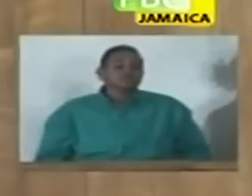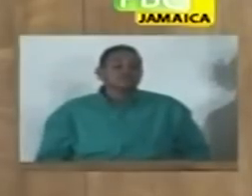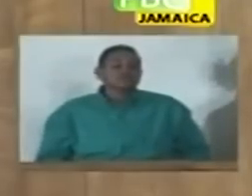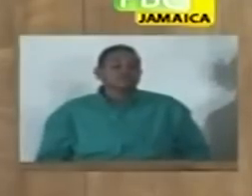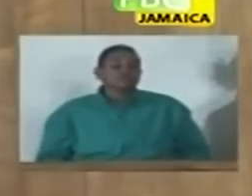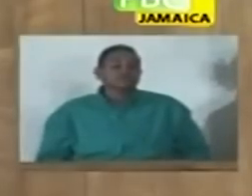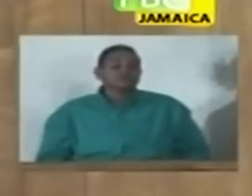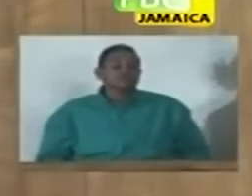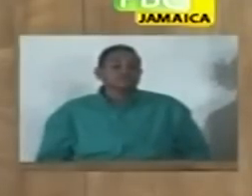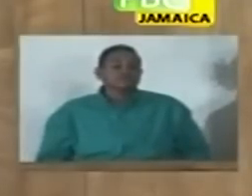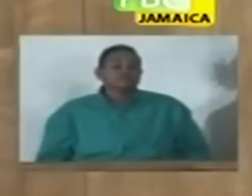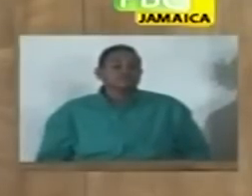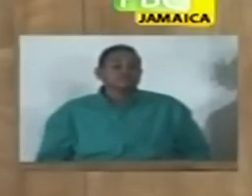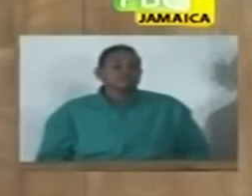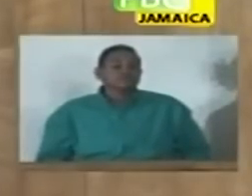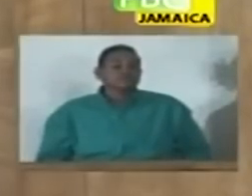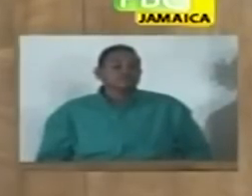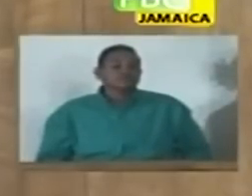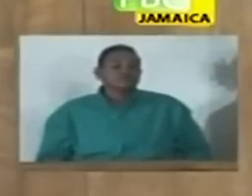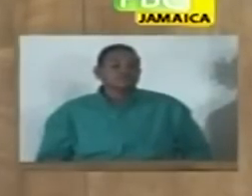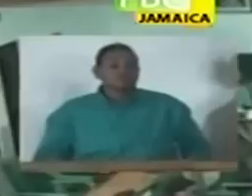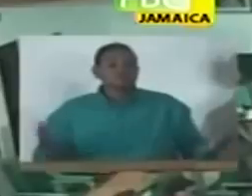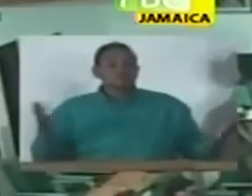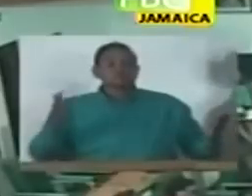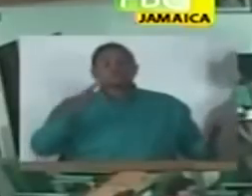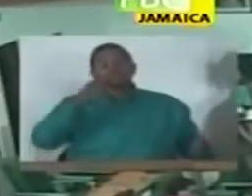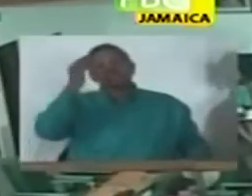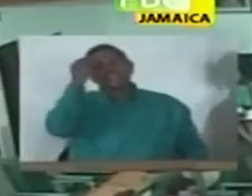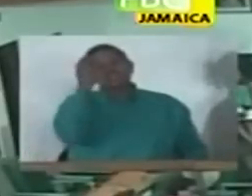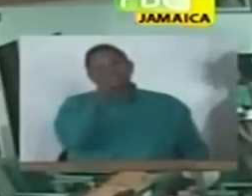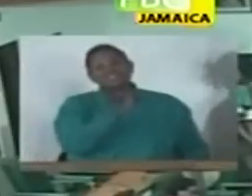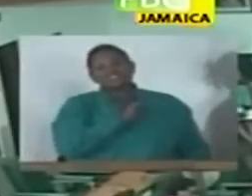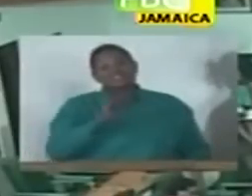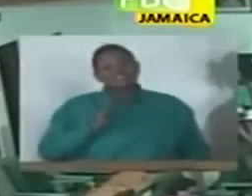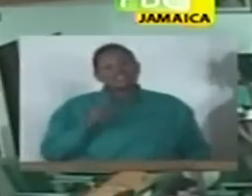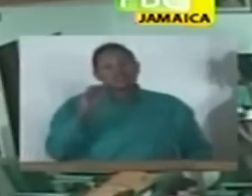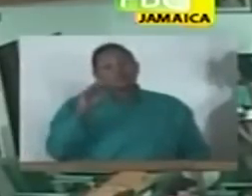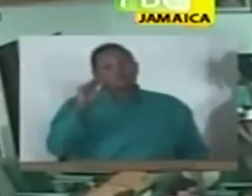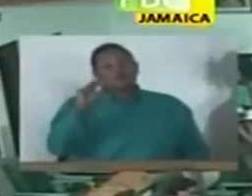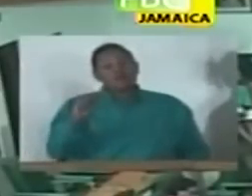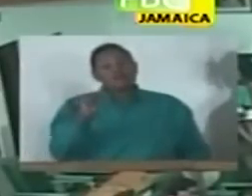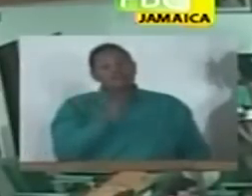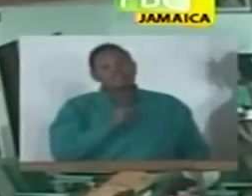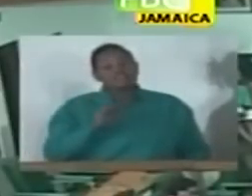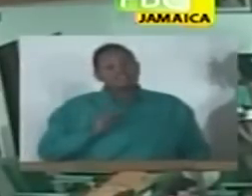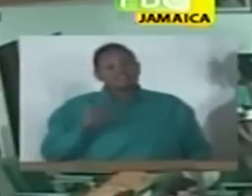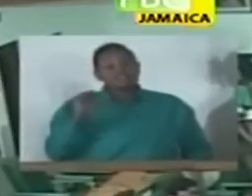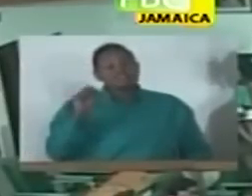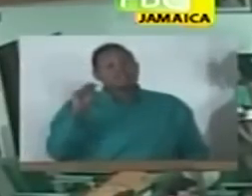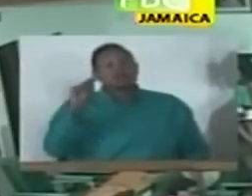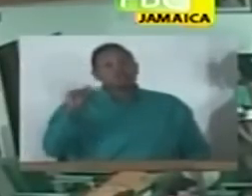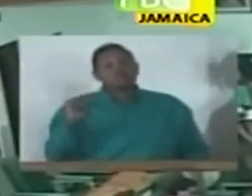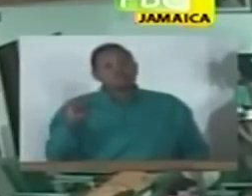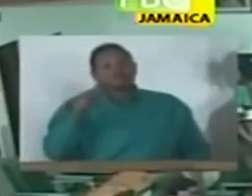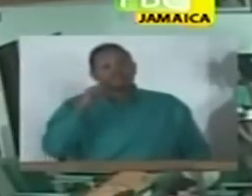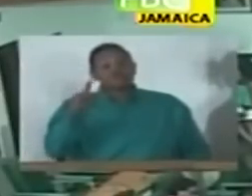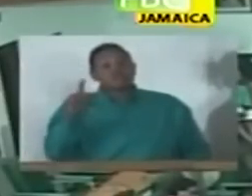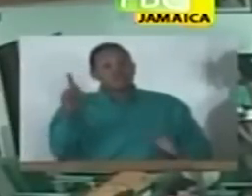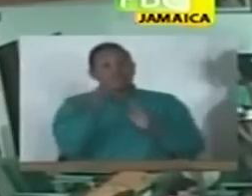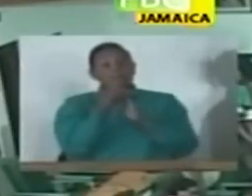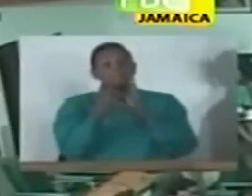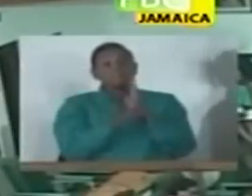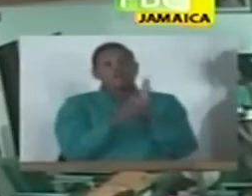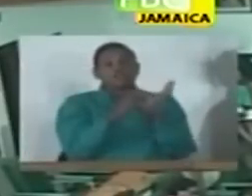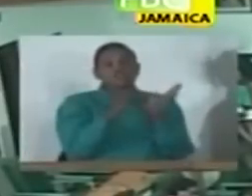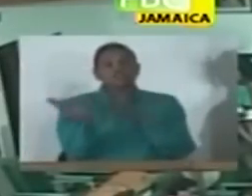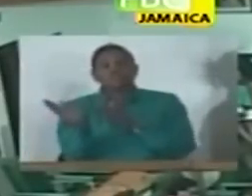So what would be being said, Senator Morgan and Senator Samuda, is that there's a fundamental policy shift.